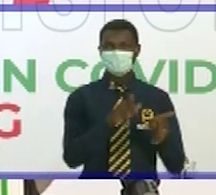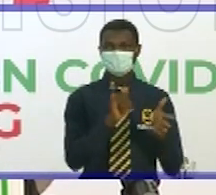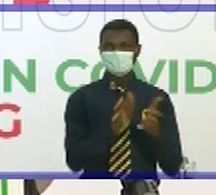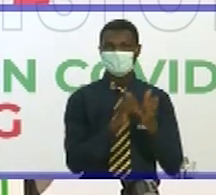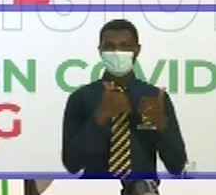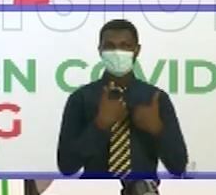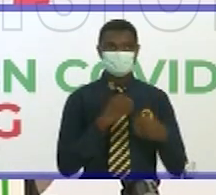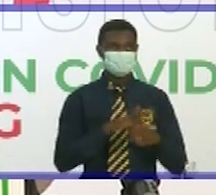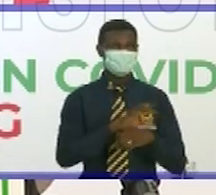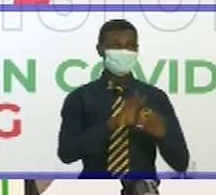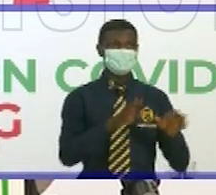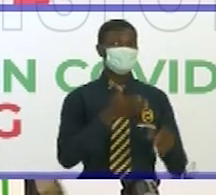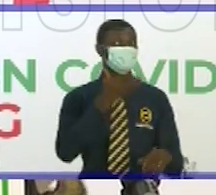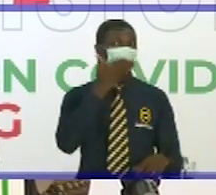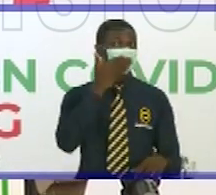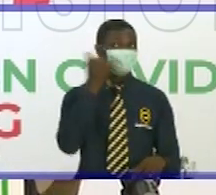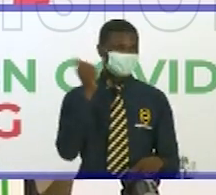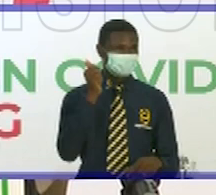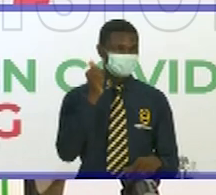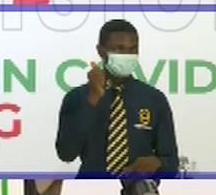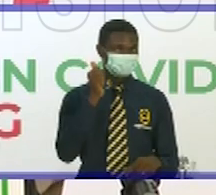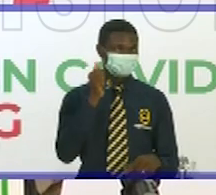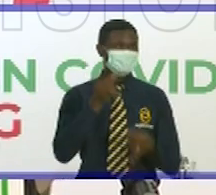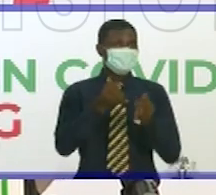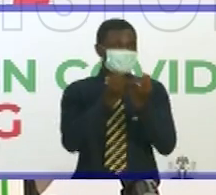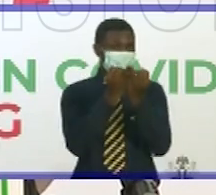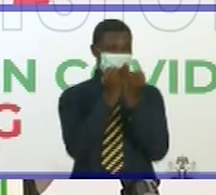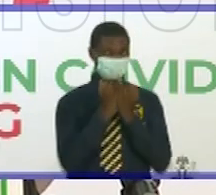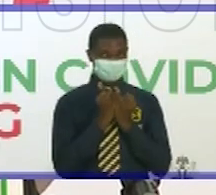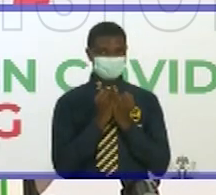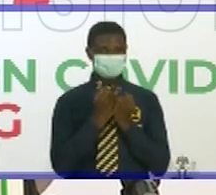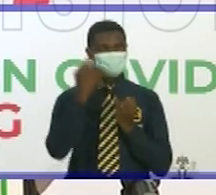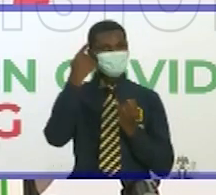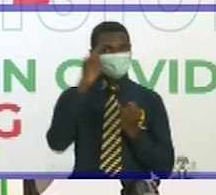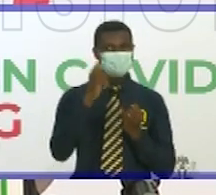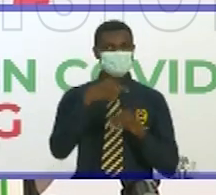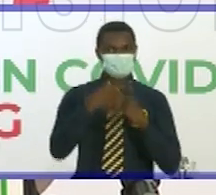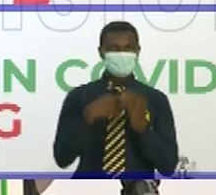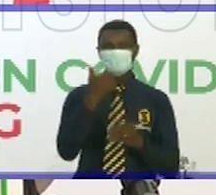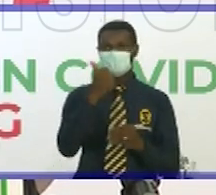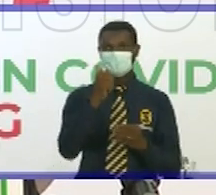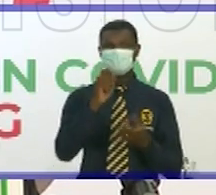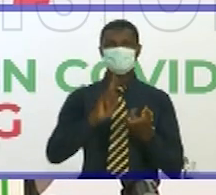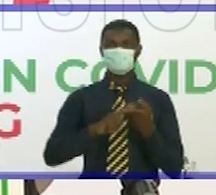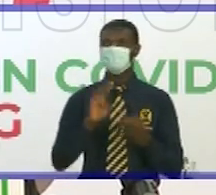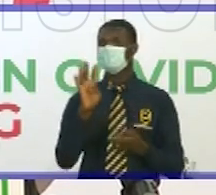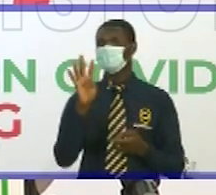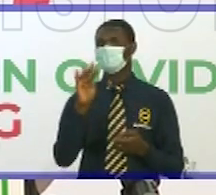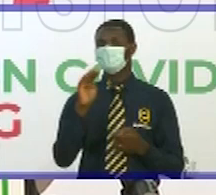ihamo fun bi ojo mewa si ojo 14